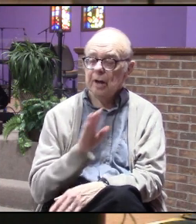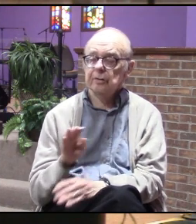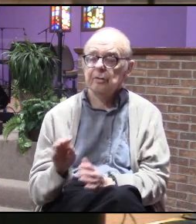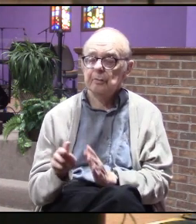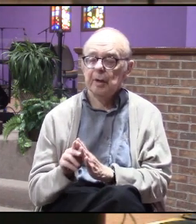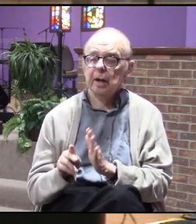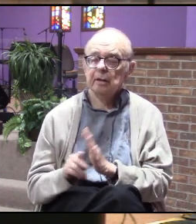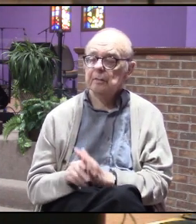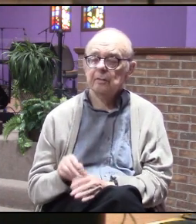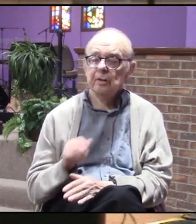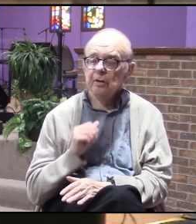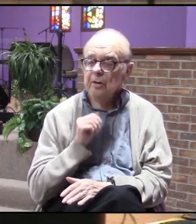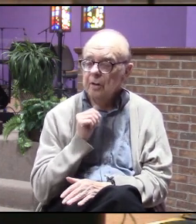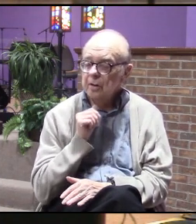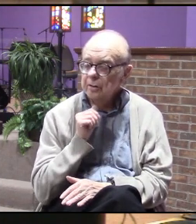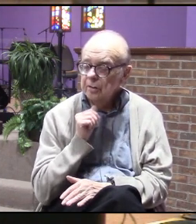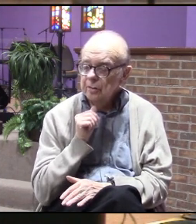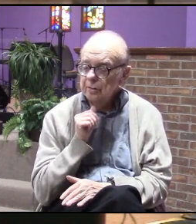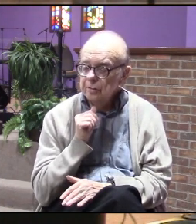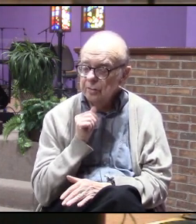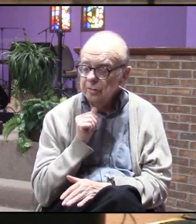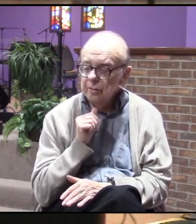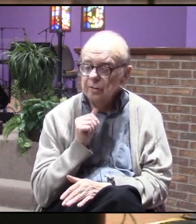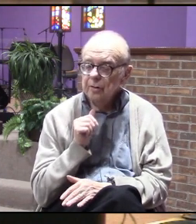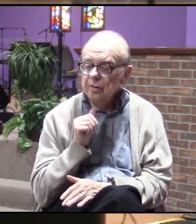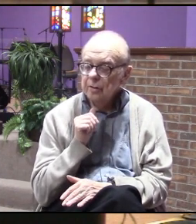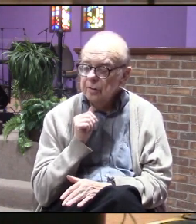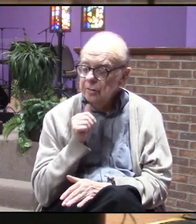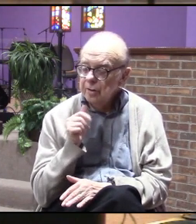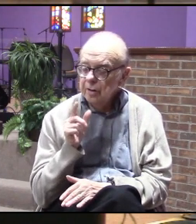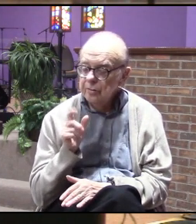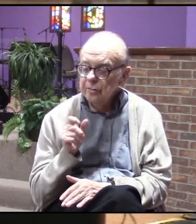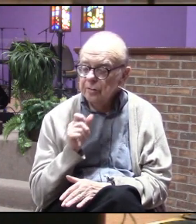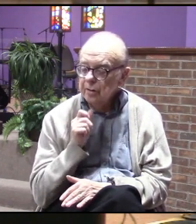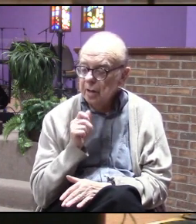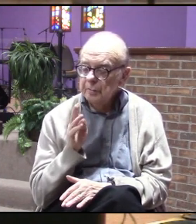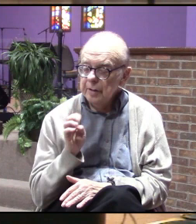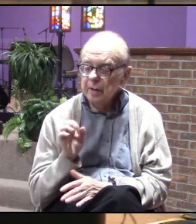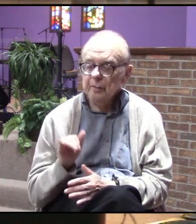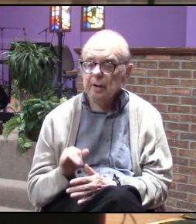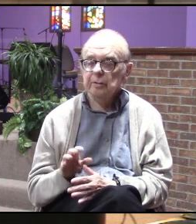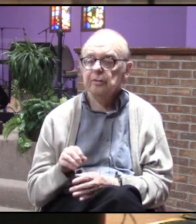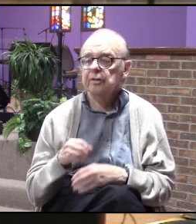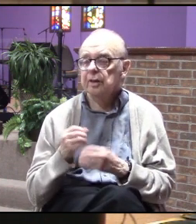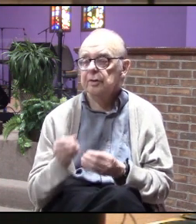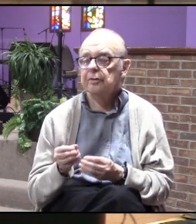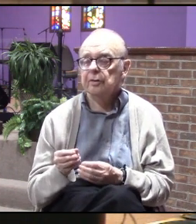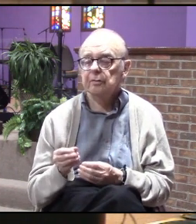It shouldn't be that way. I should extend my grace whether you give back to me or not.